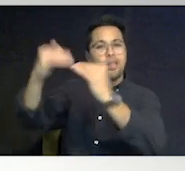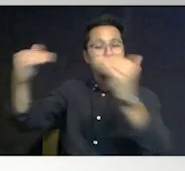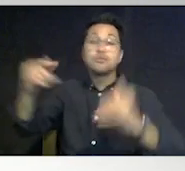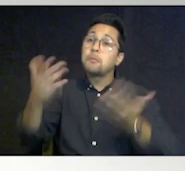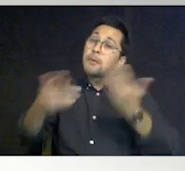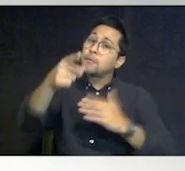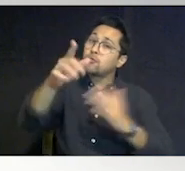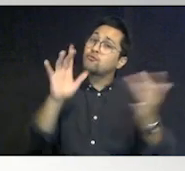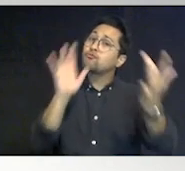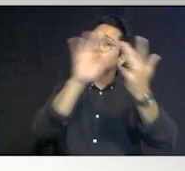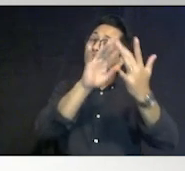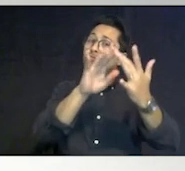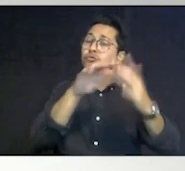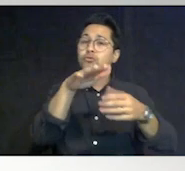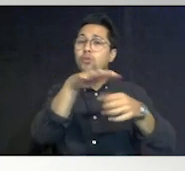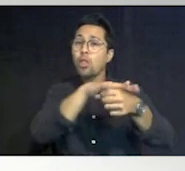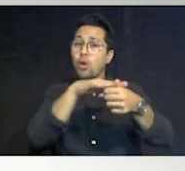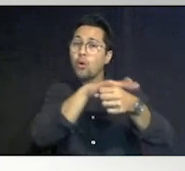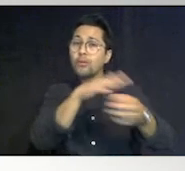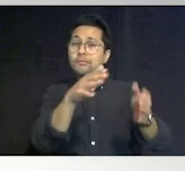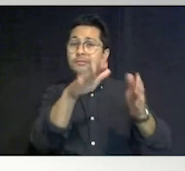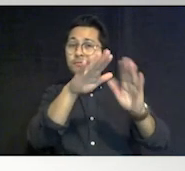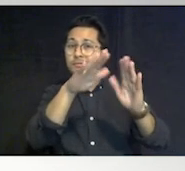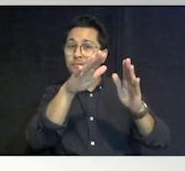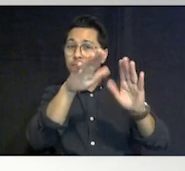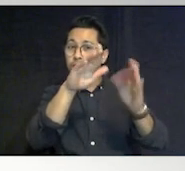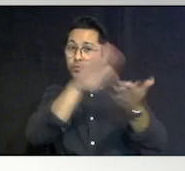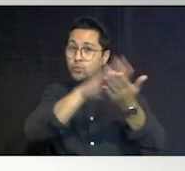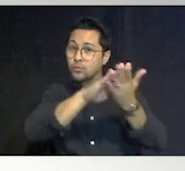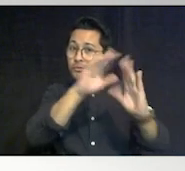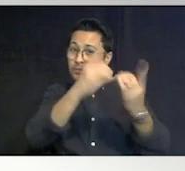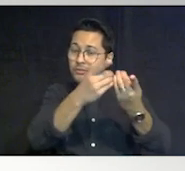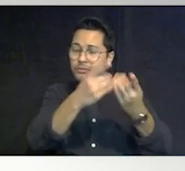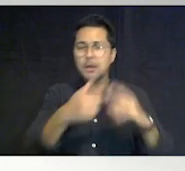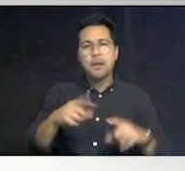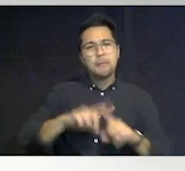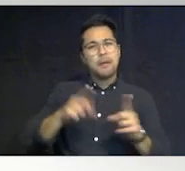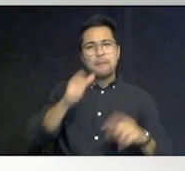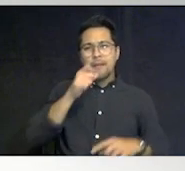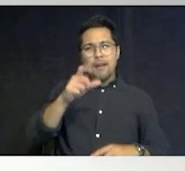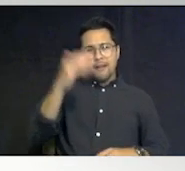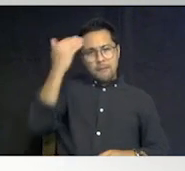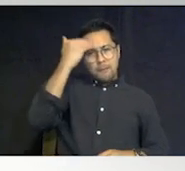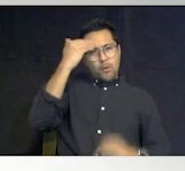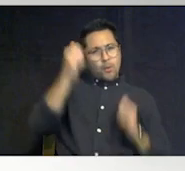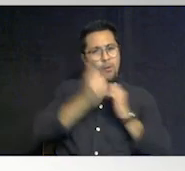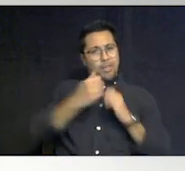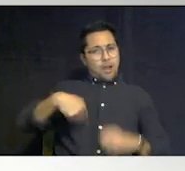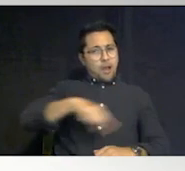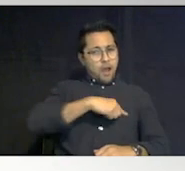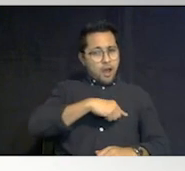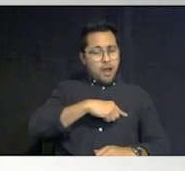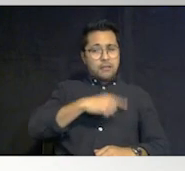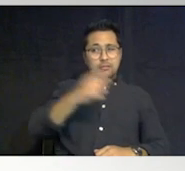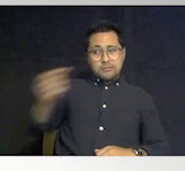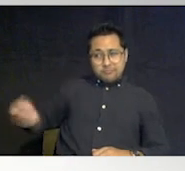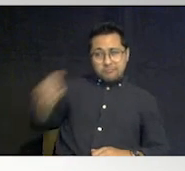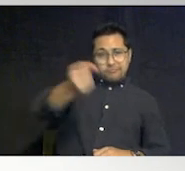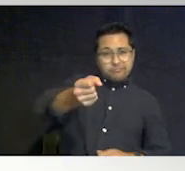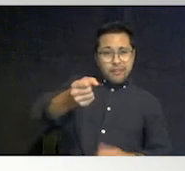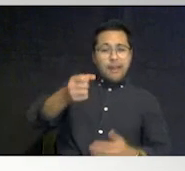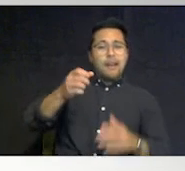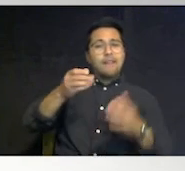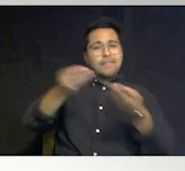district and requested one through that process. I'm not familiar with us assigning a facilitator who works for the